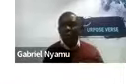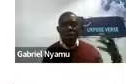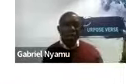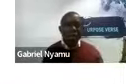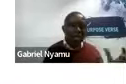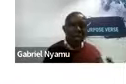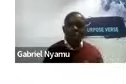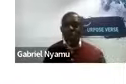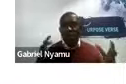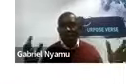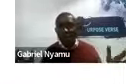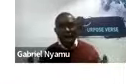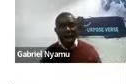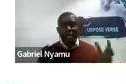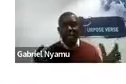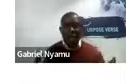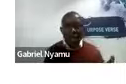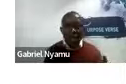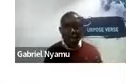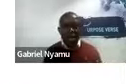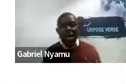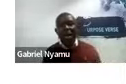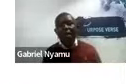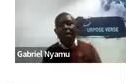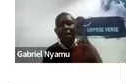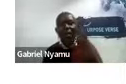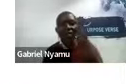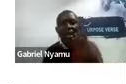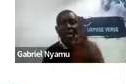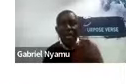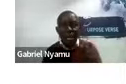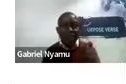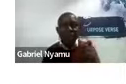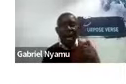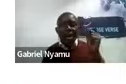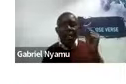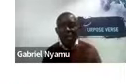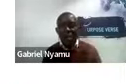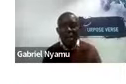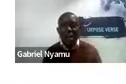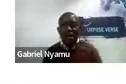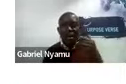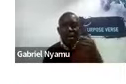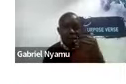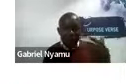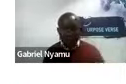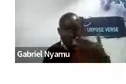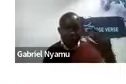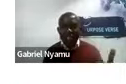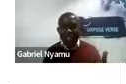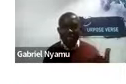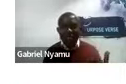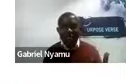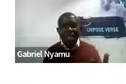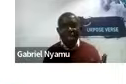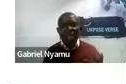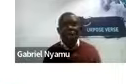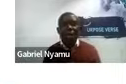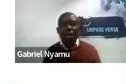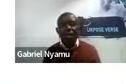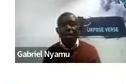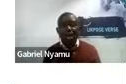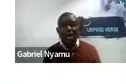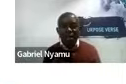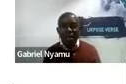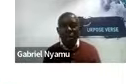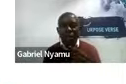retreats, go to Arboretum, go to some hikes and all that. And by the third year, I remember some conversation, he came